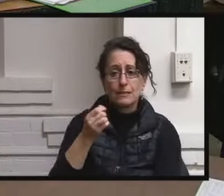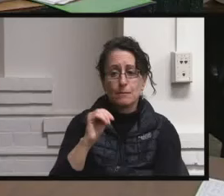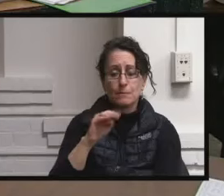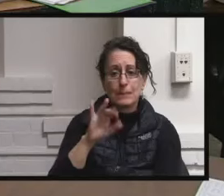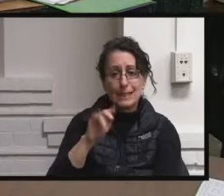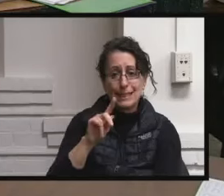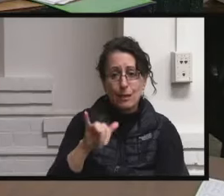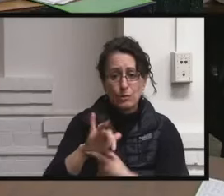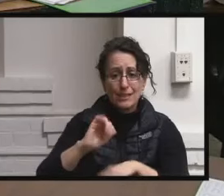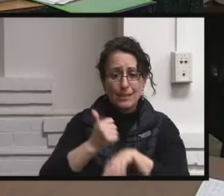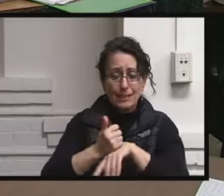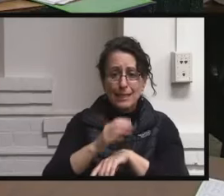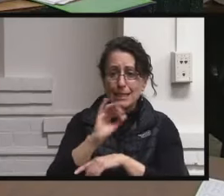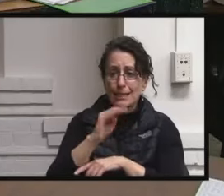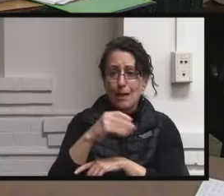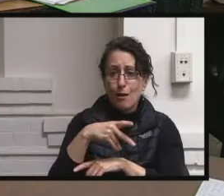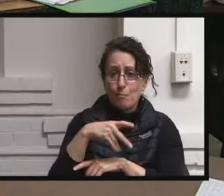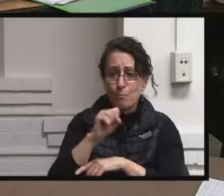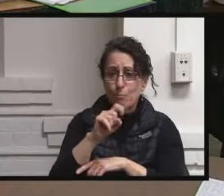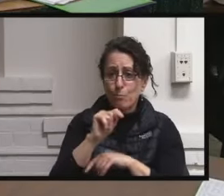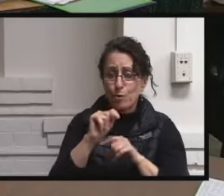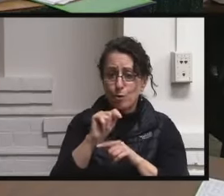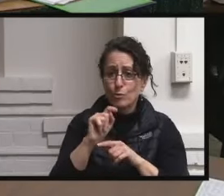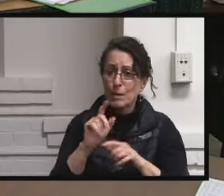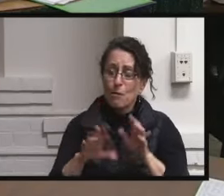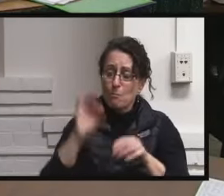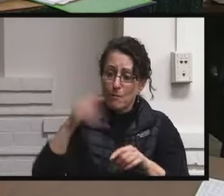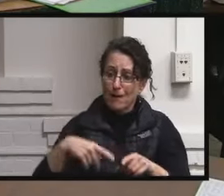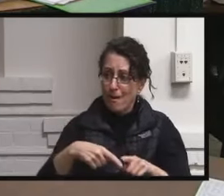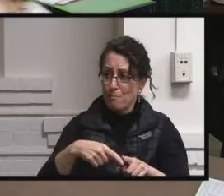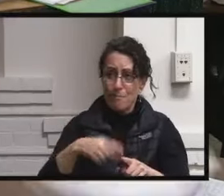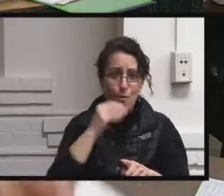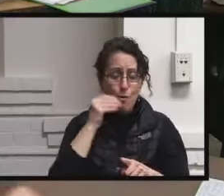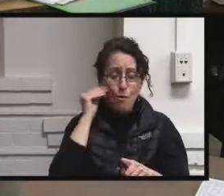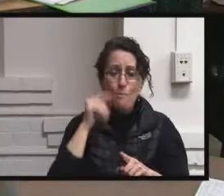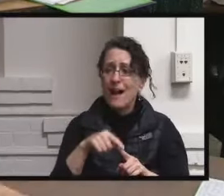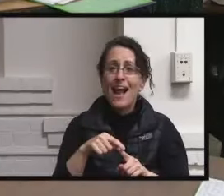truly unique in providing residential curbside collection.